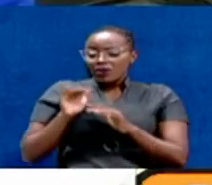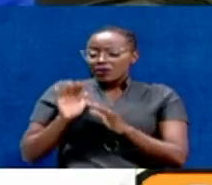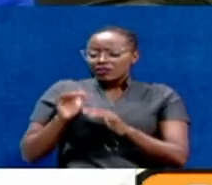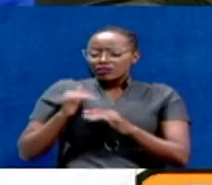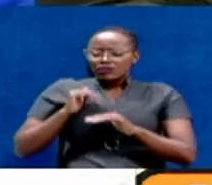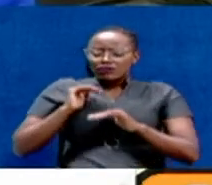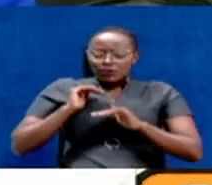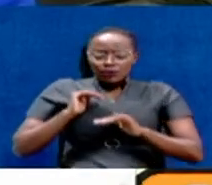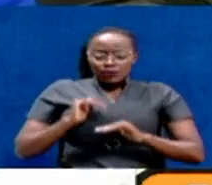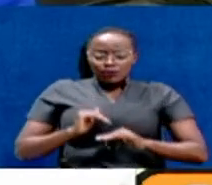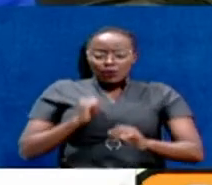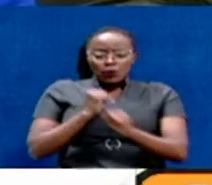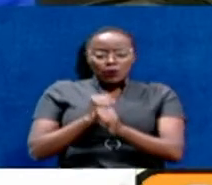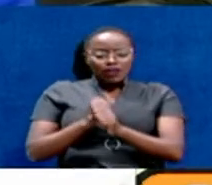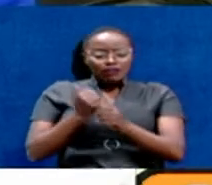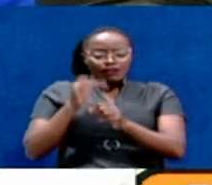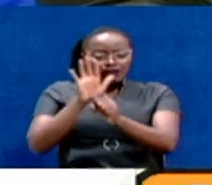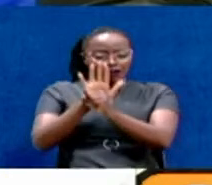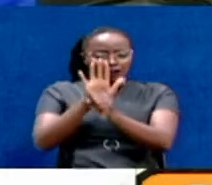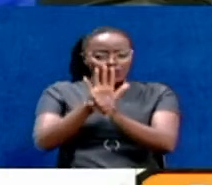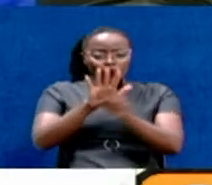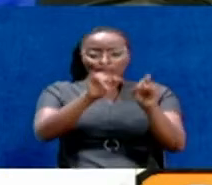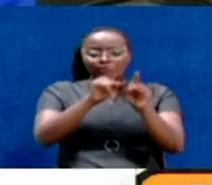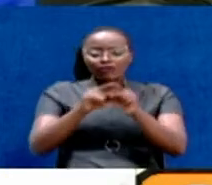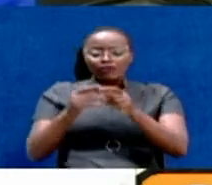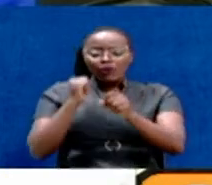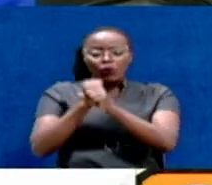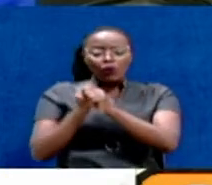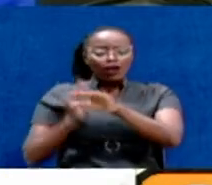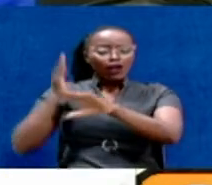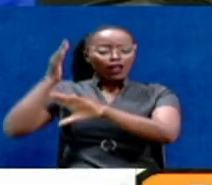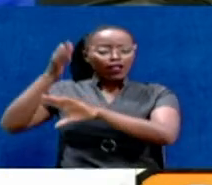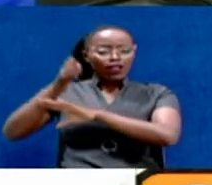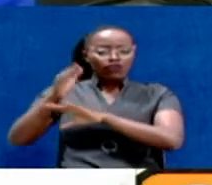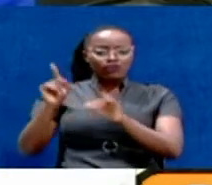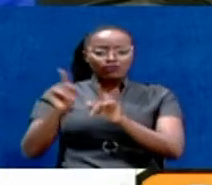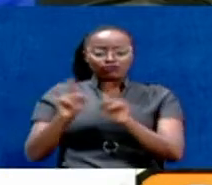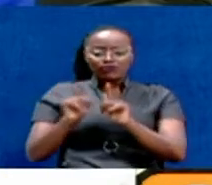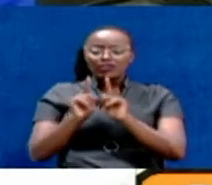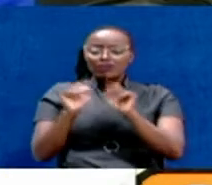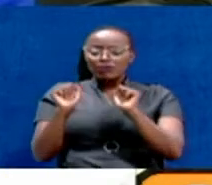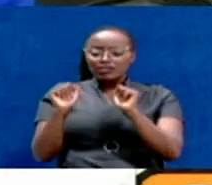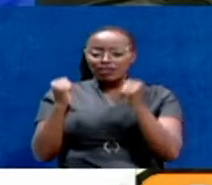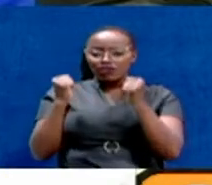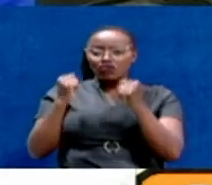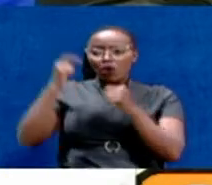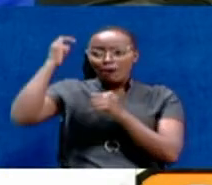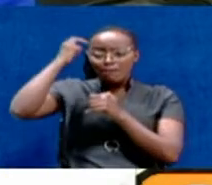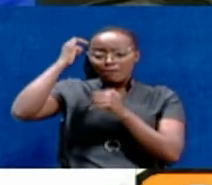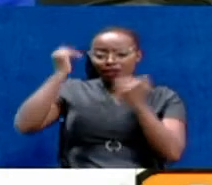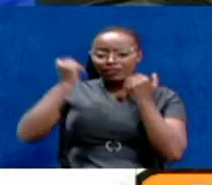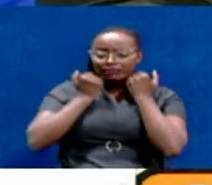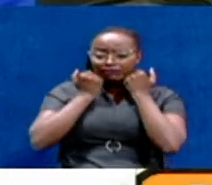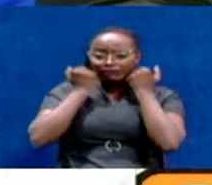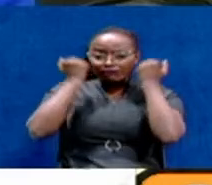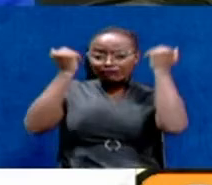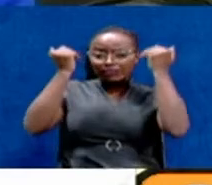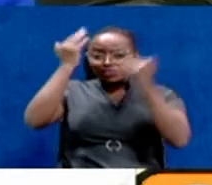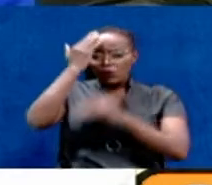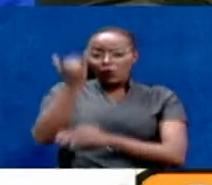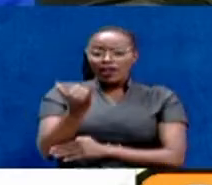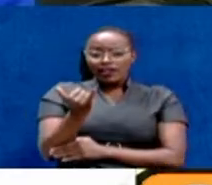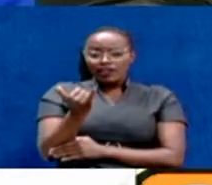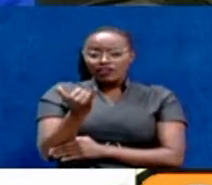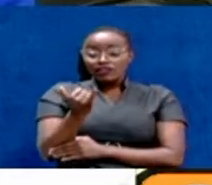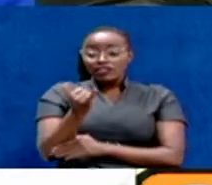working too much, to be able not to be overworked, to be able to be safe from mental stress, because